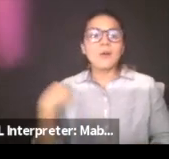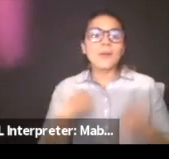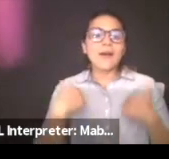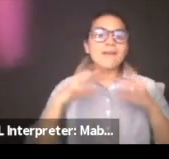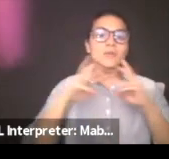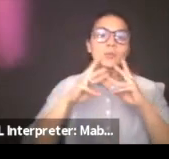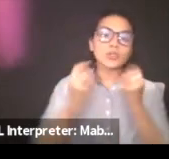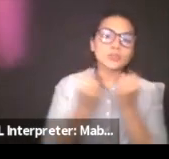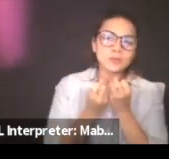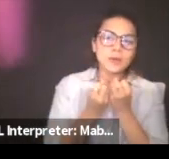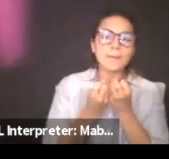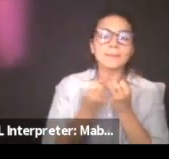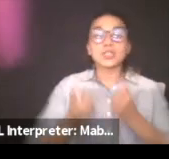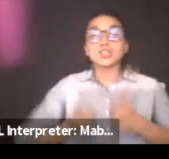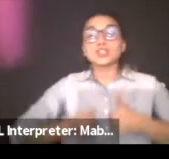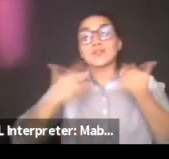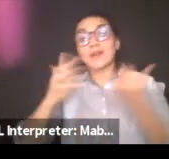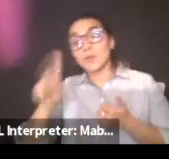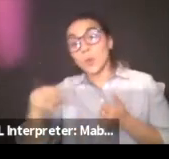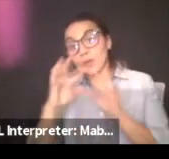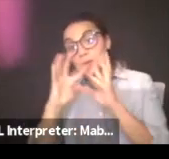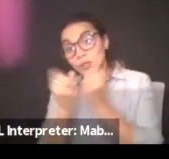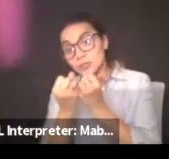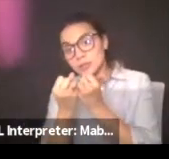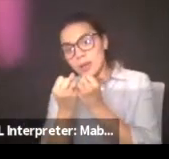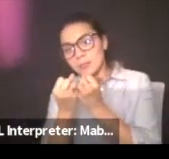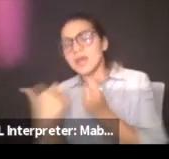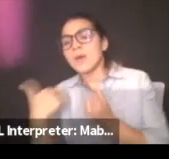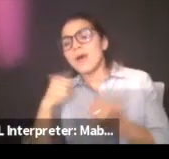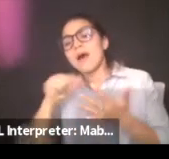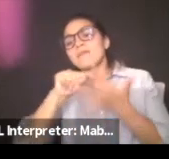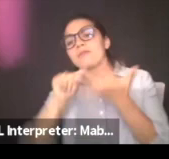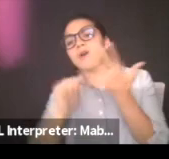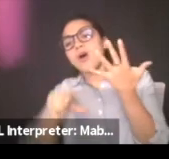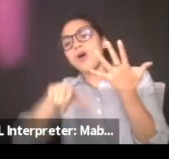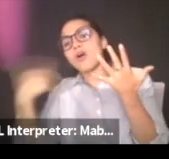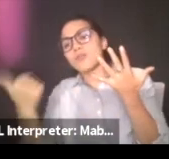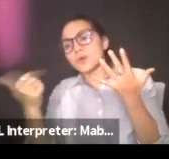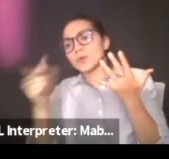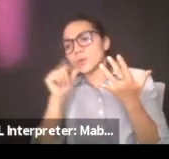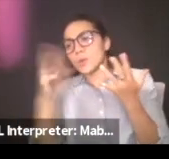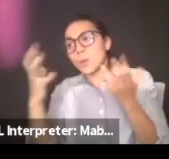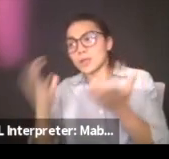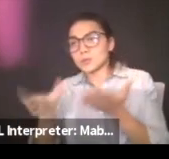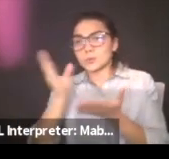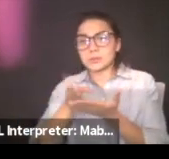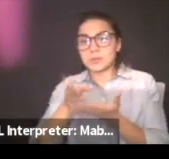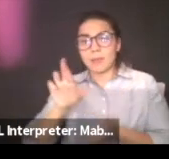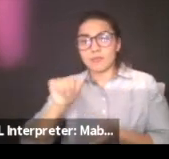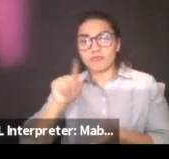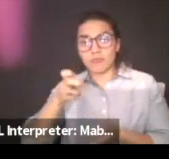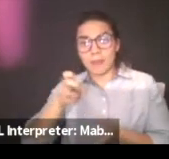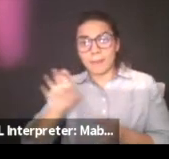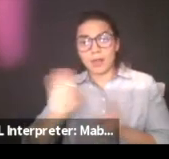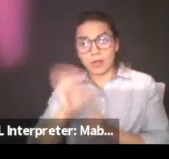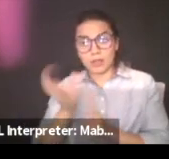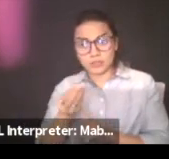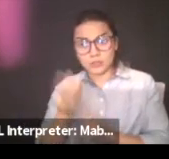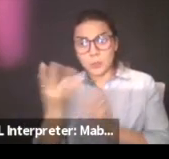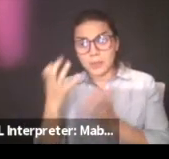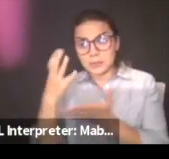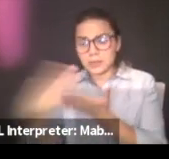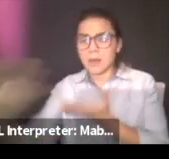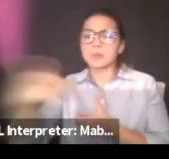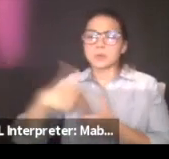both survivor-only spaces and then including our accomplices who want to end rape culture. And we really think it's important that in